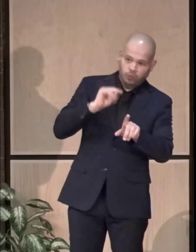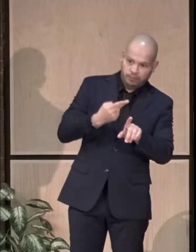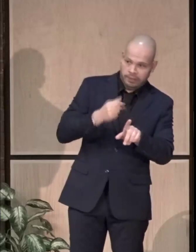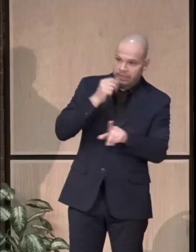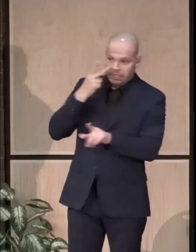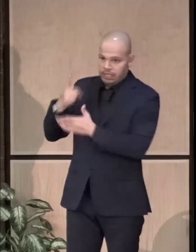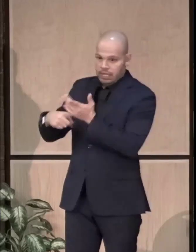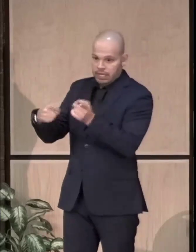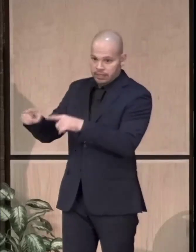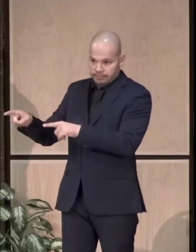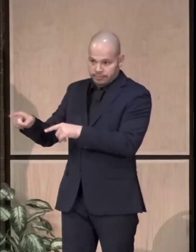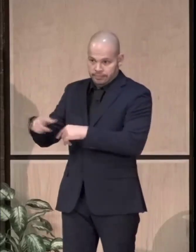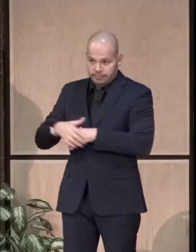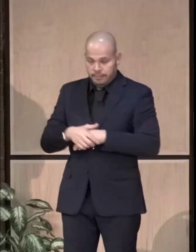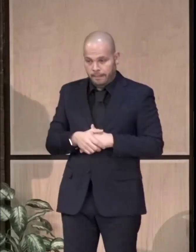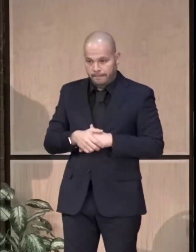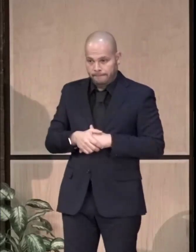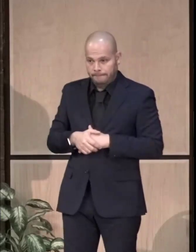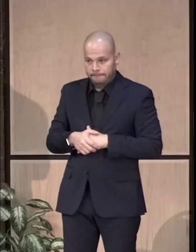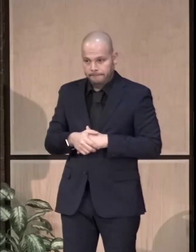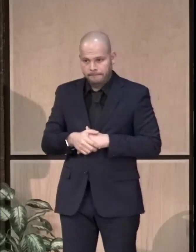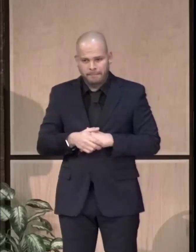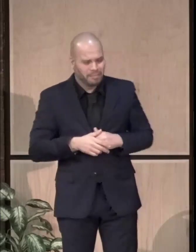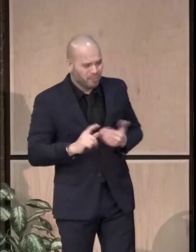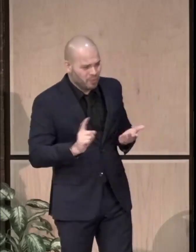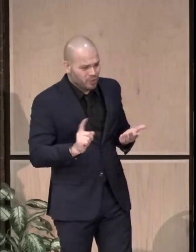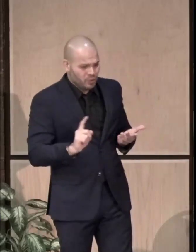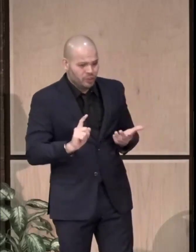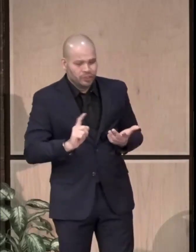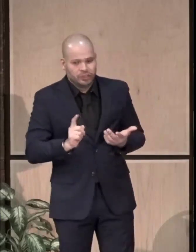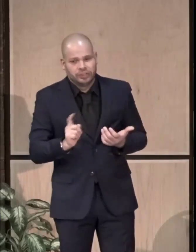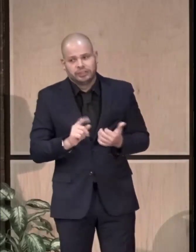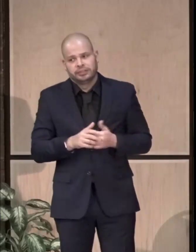Just so we're all on the same page, where is that? The top of page 88.